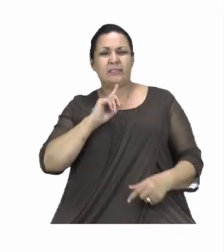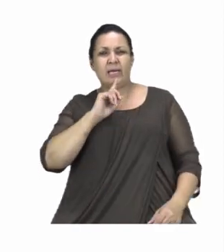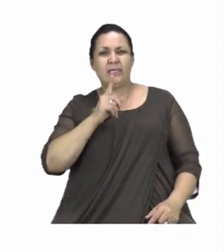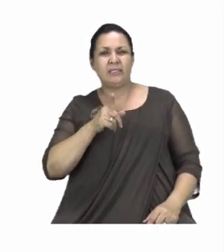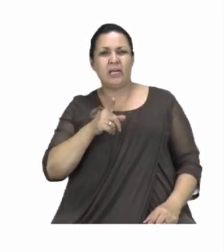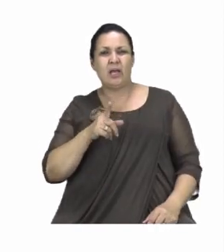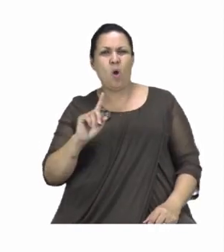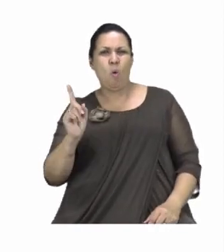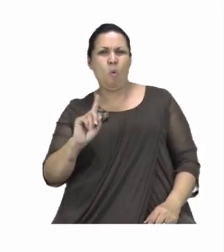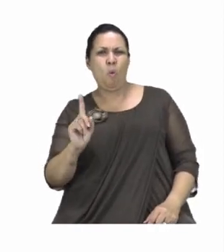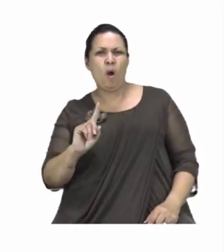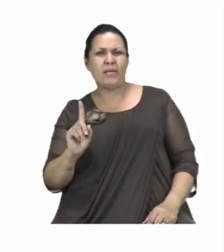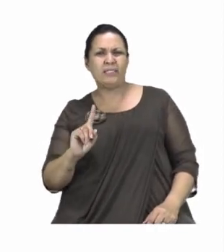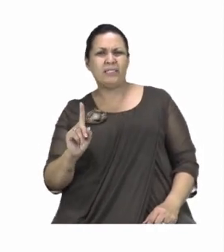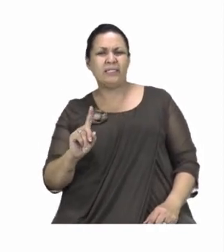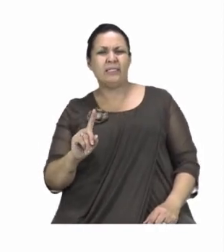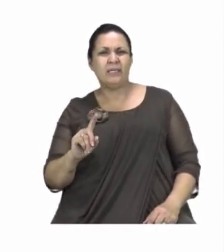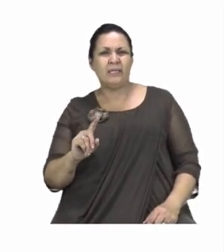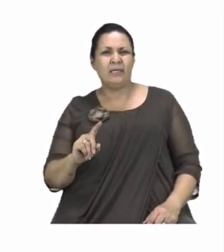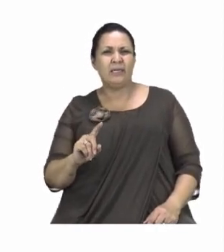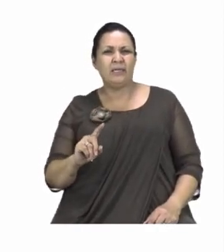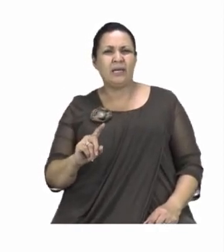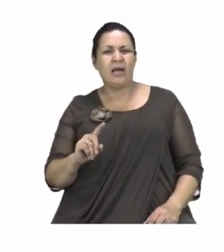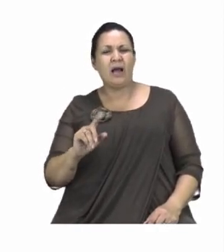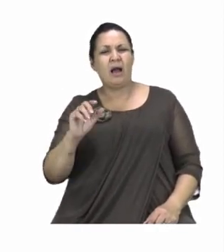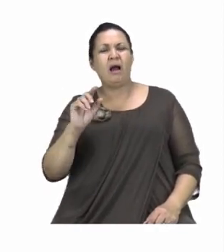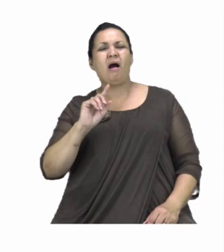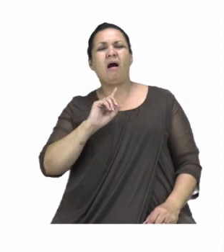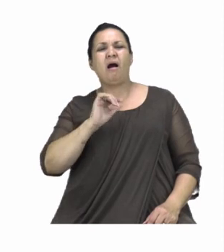what are dash doing?